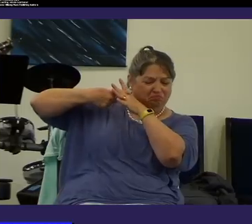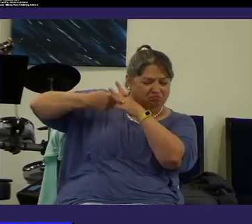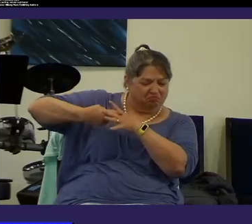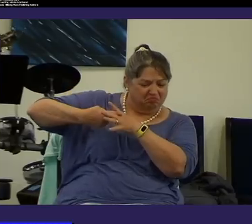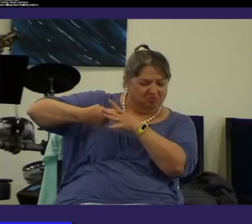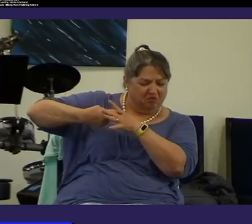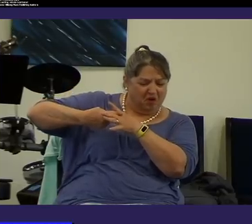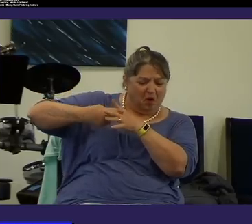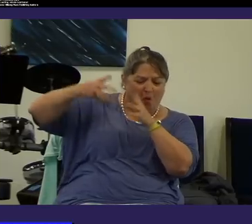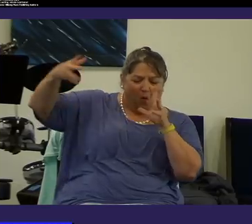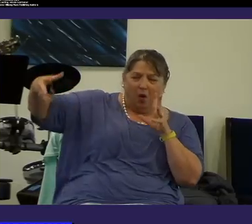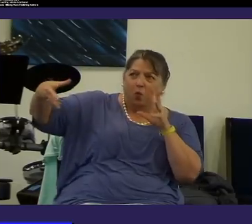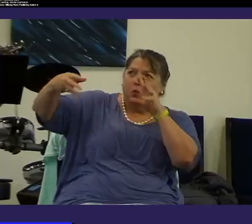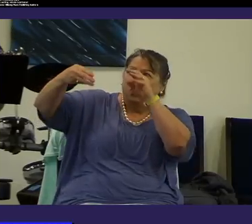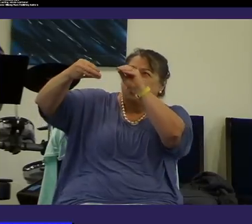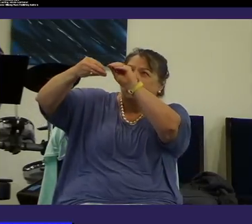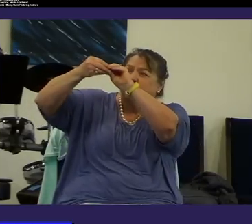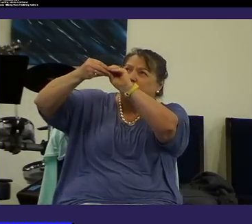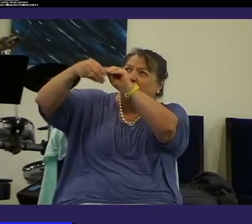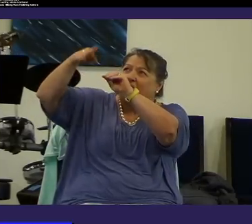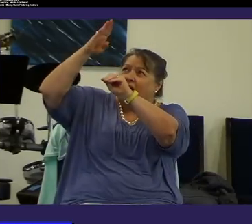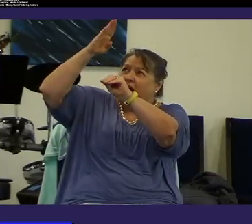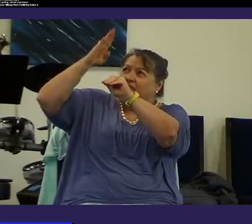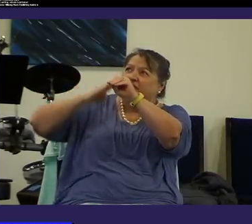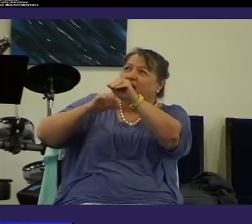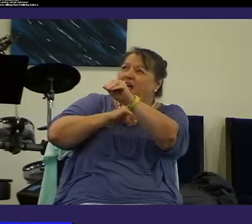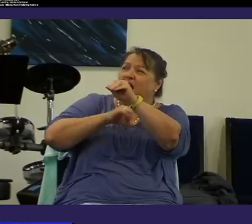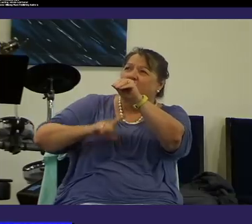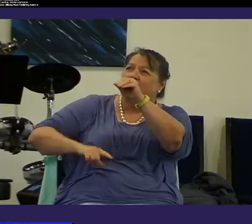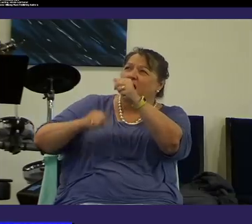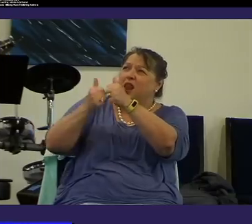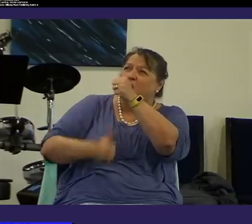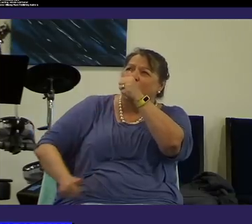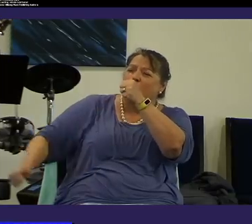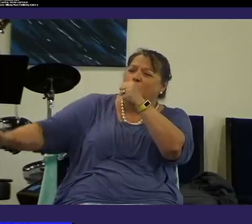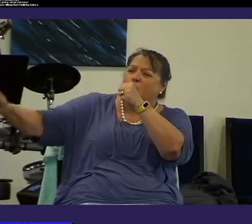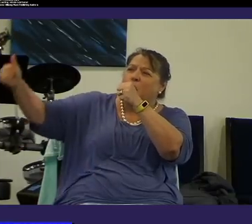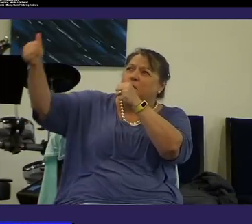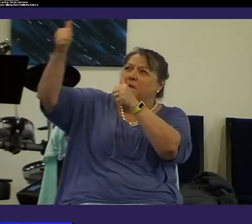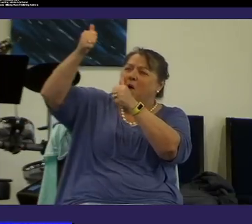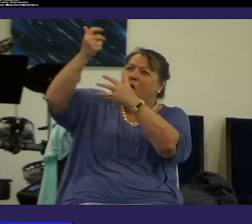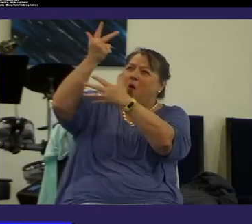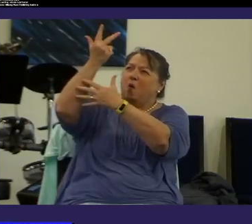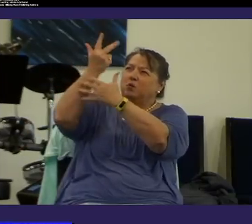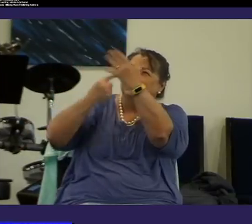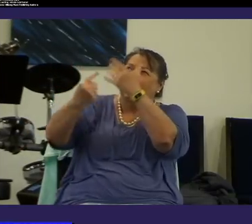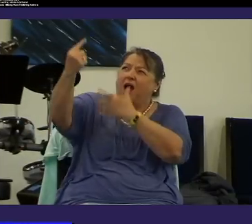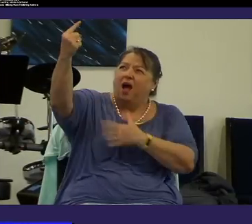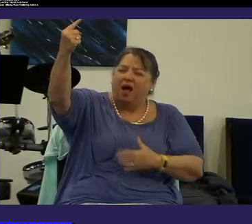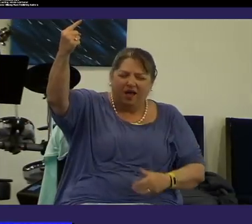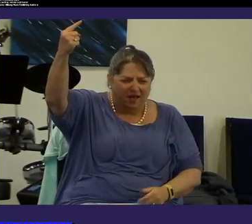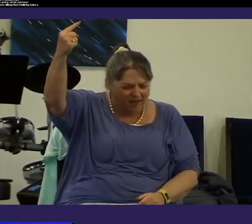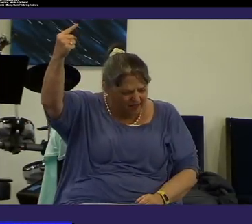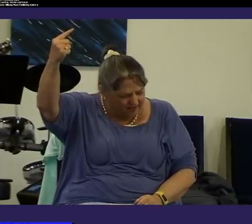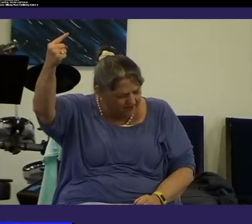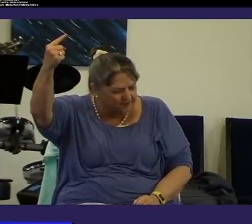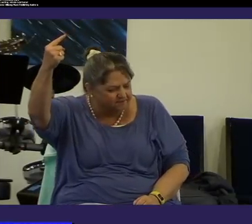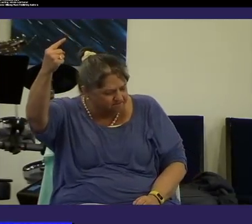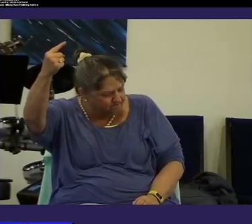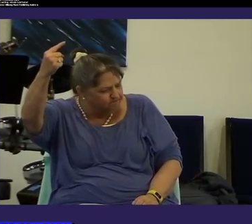beginning, one with God, the Lord Most